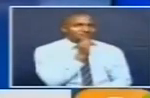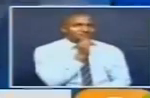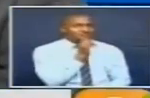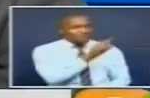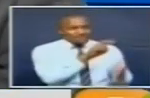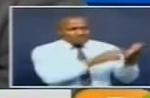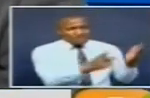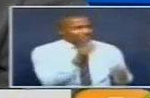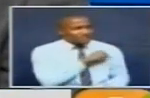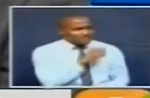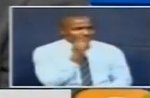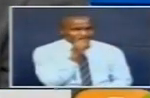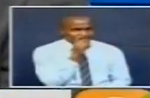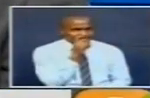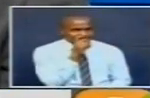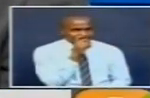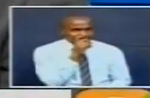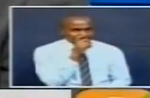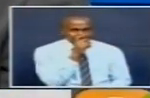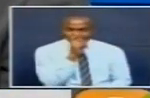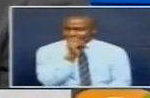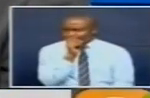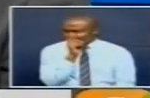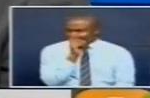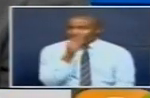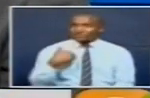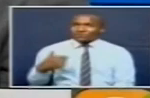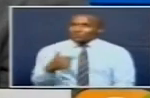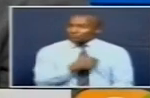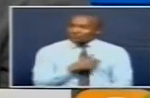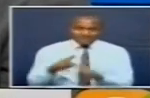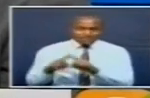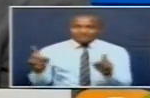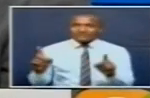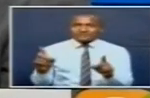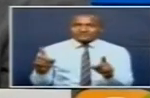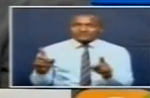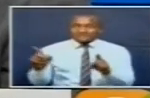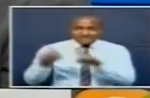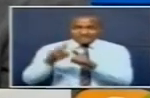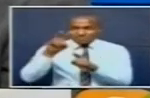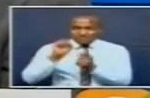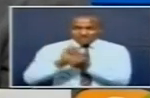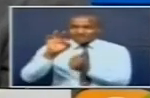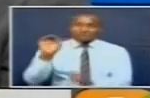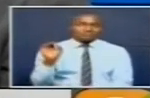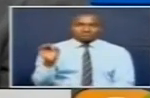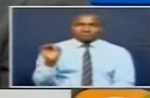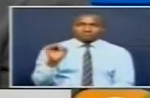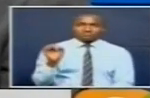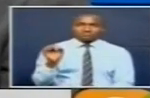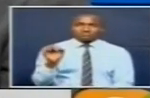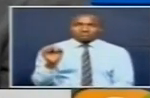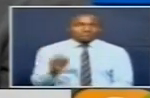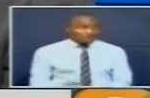part? I can tell you, we're so different now compared to where we were in 2013. In terms of these